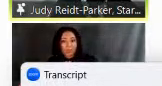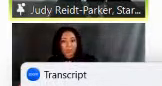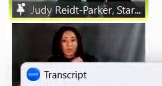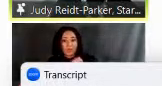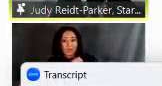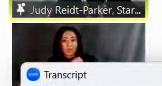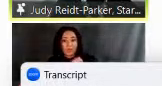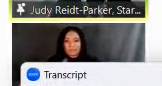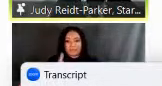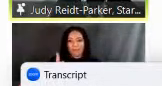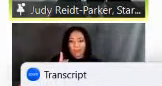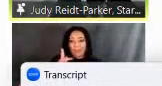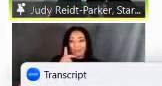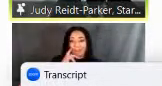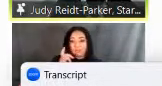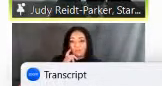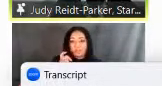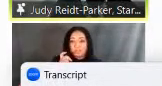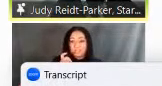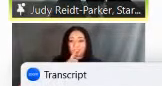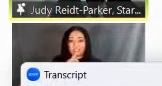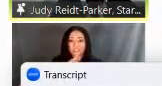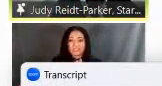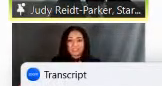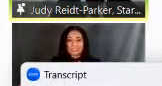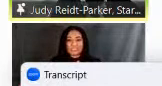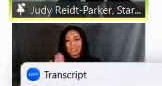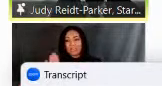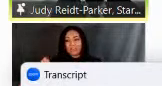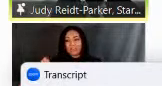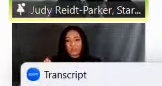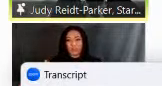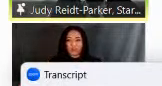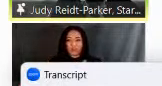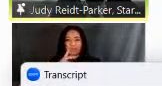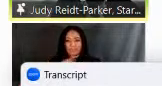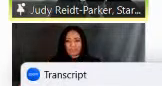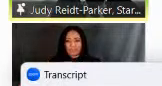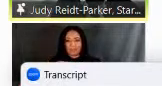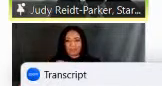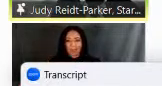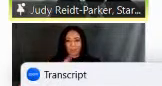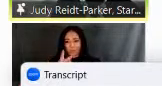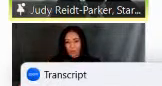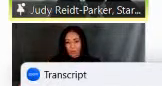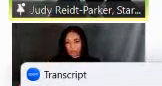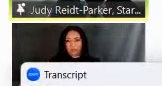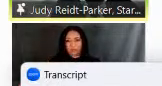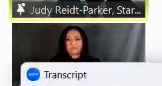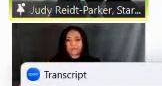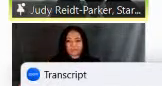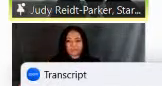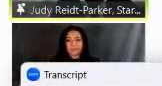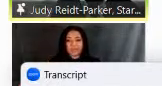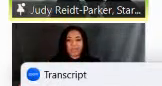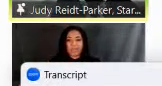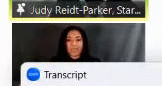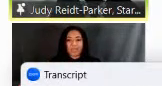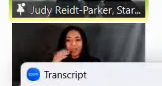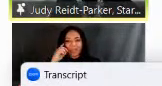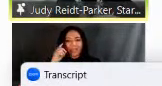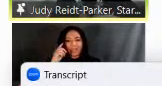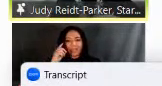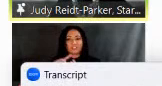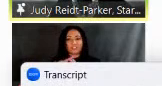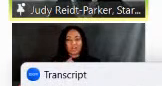grantees assure that their curriculum is aligned with both. The majority of Head Start grantees in California use the creative